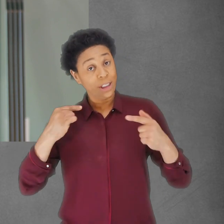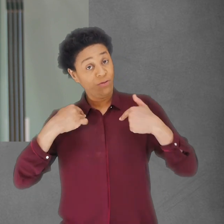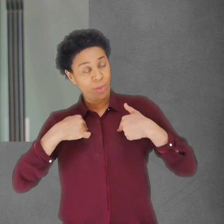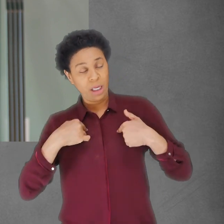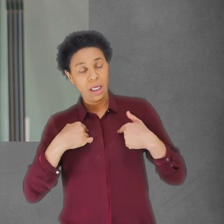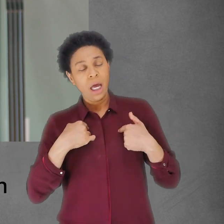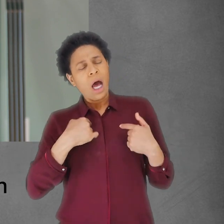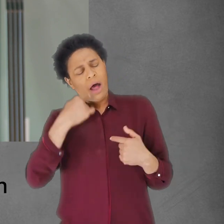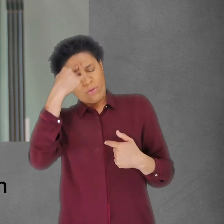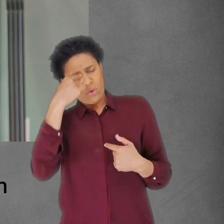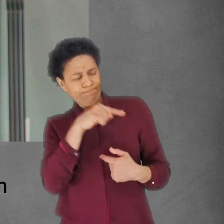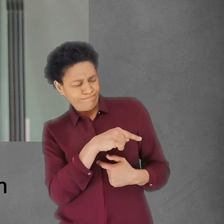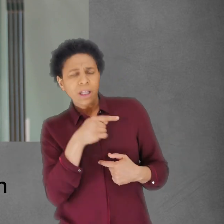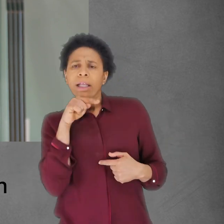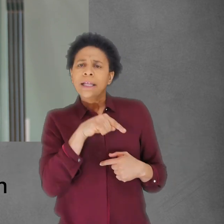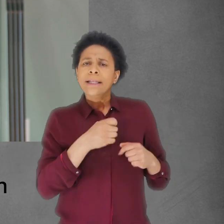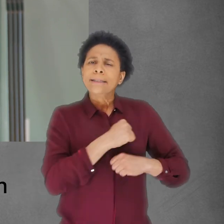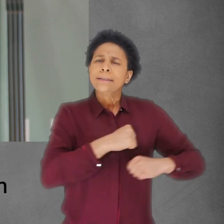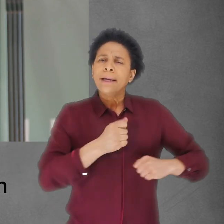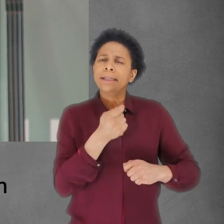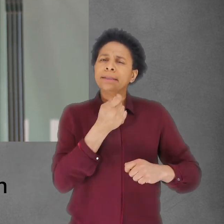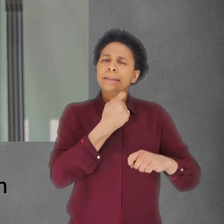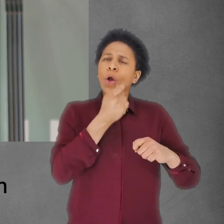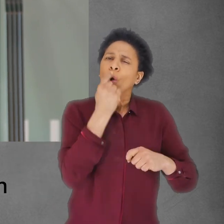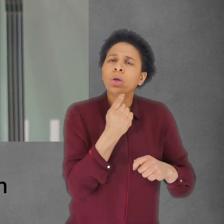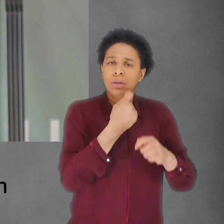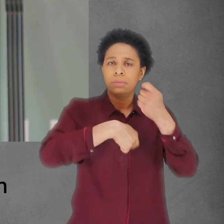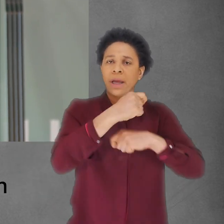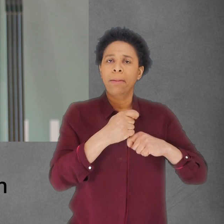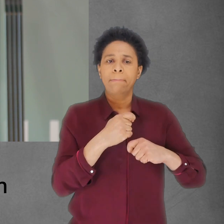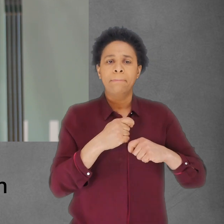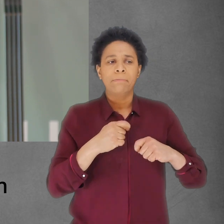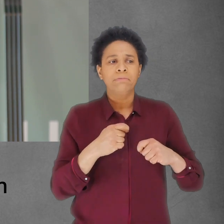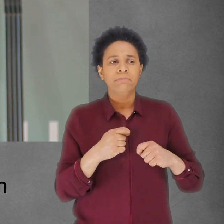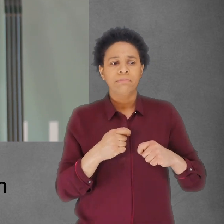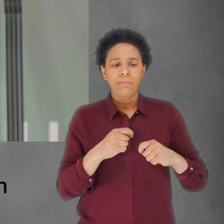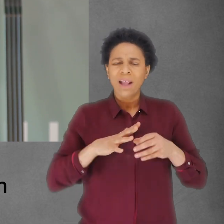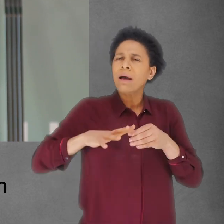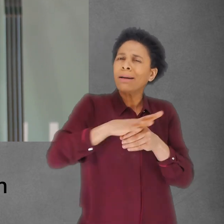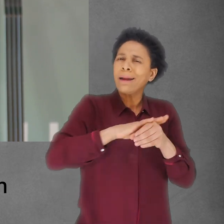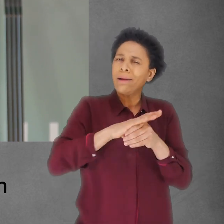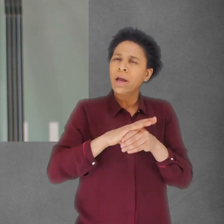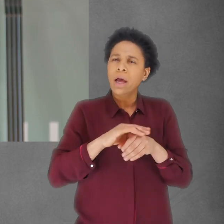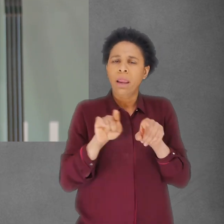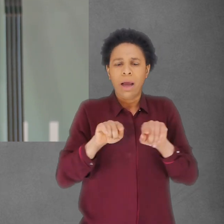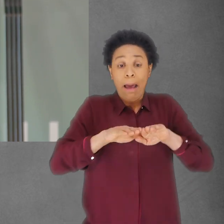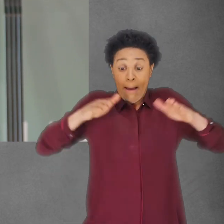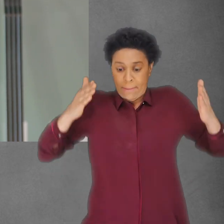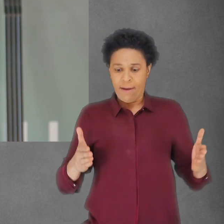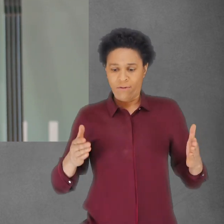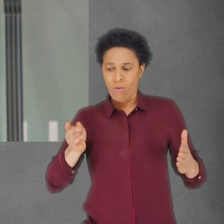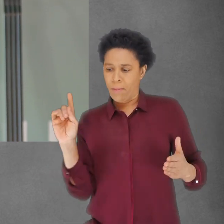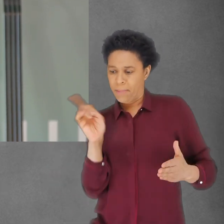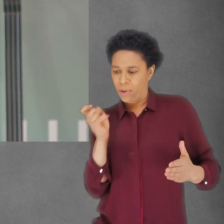the inspiration for the pavilion was to think about it as a platform, more than a commission of